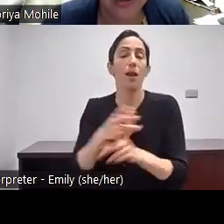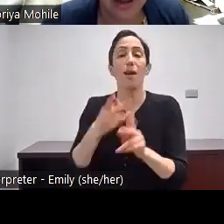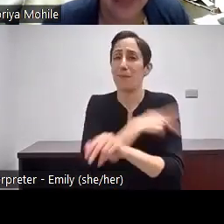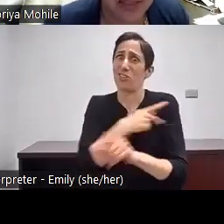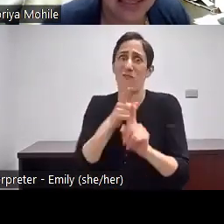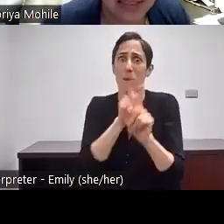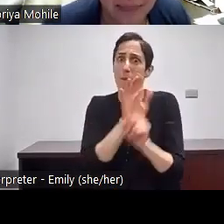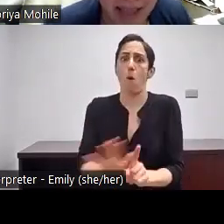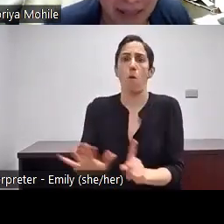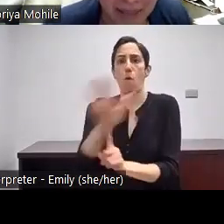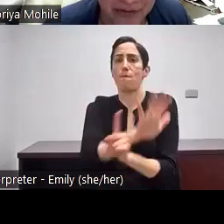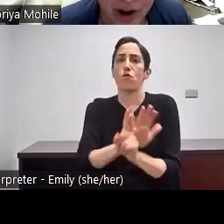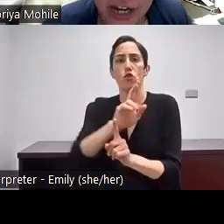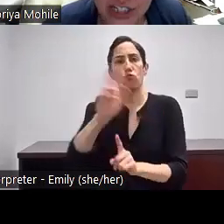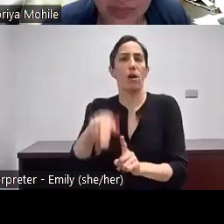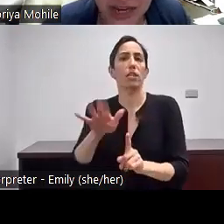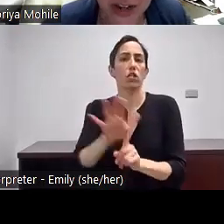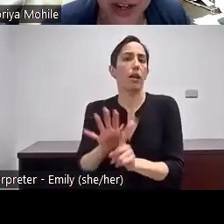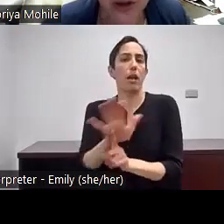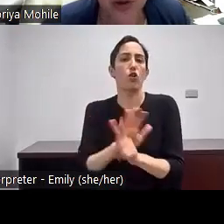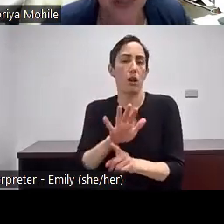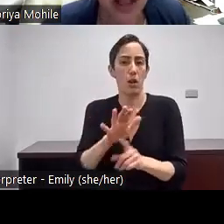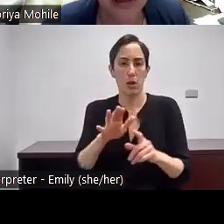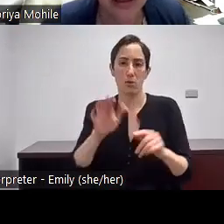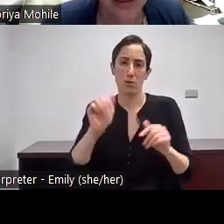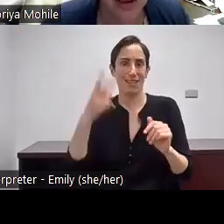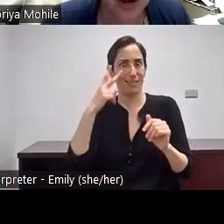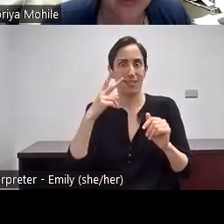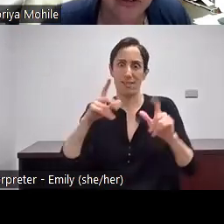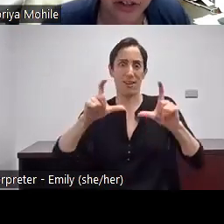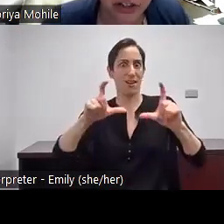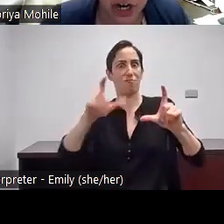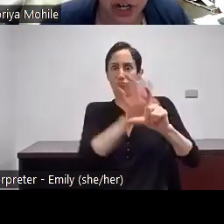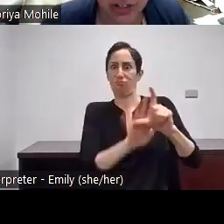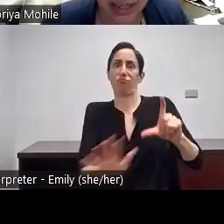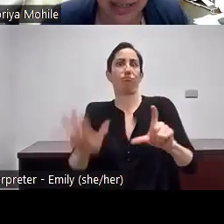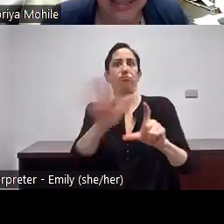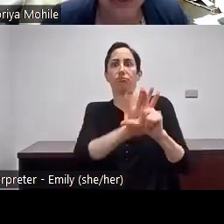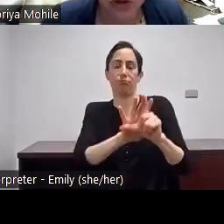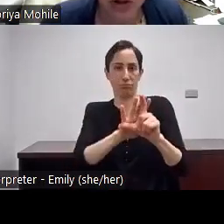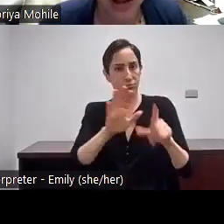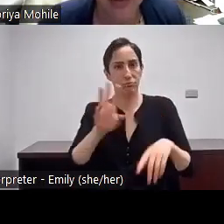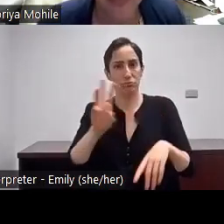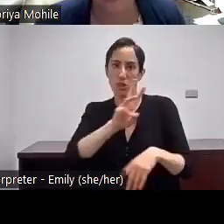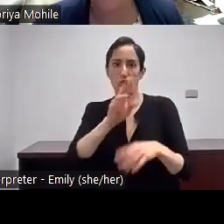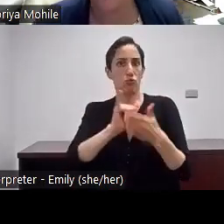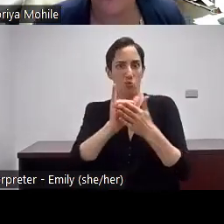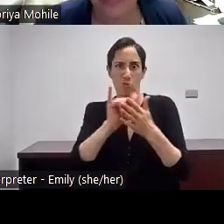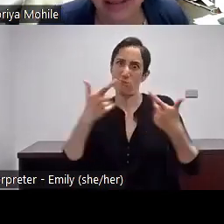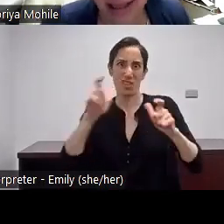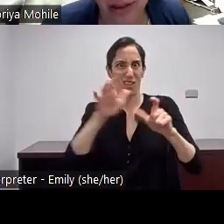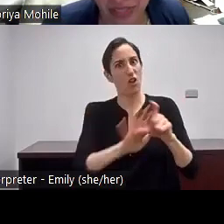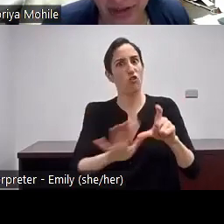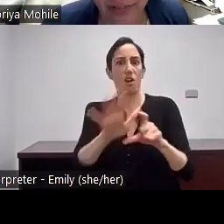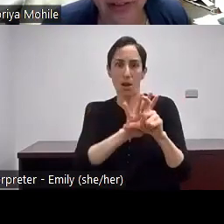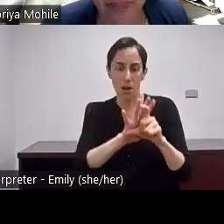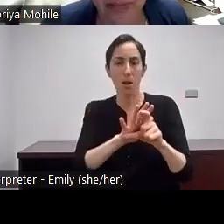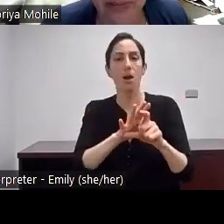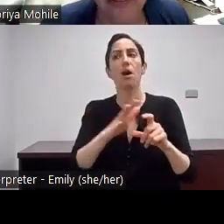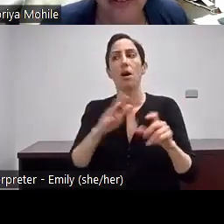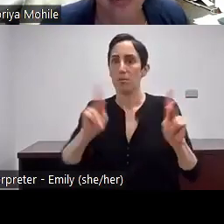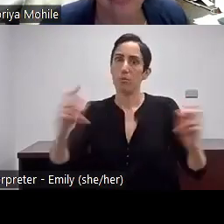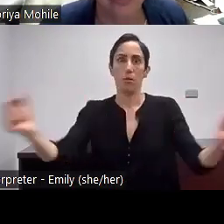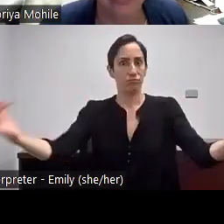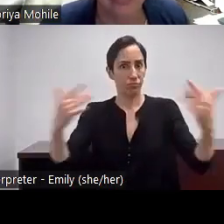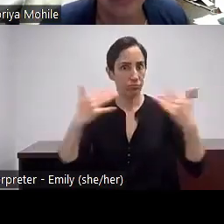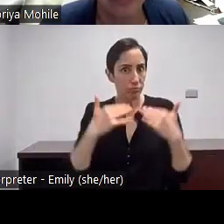area, and this is a map of our catchment area at Wilmot, are referred to our clinics and will come, and we do have telehealth